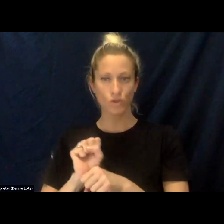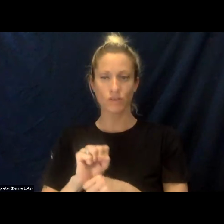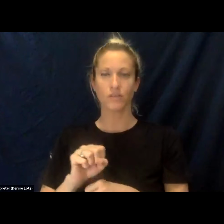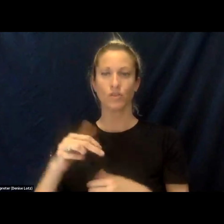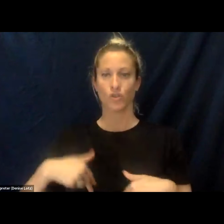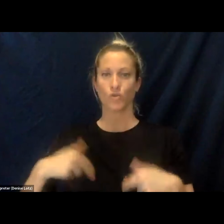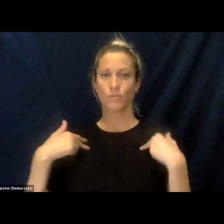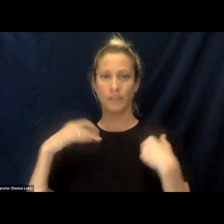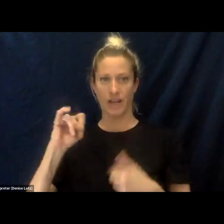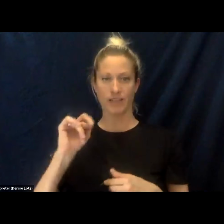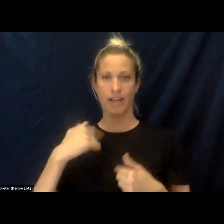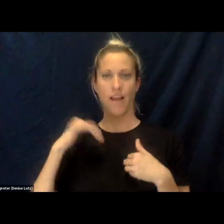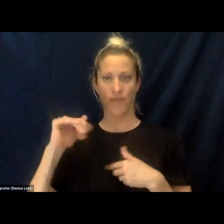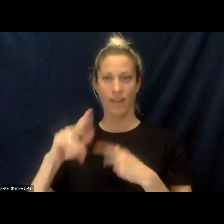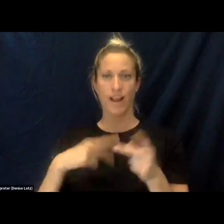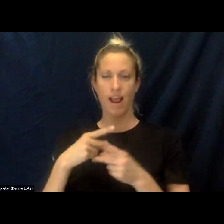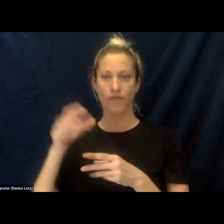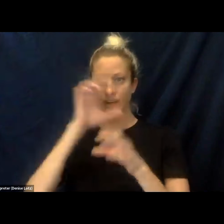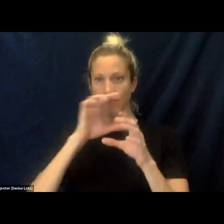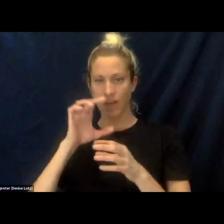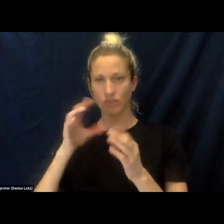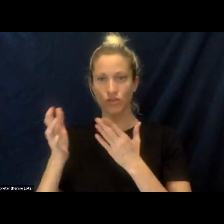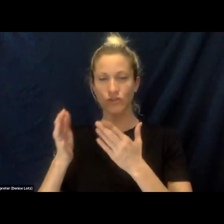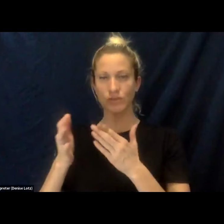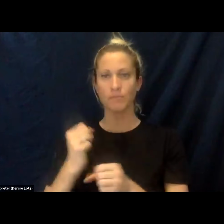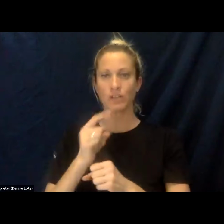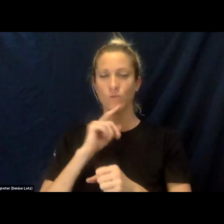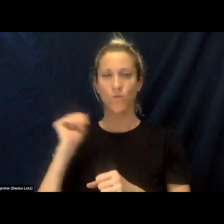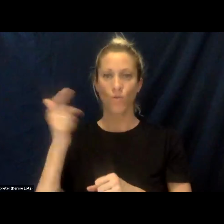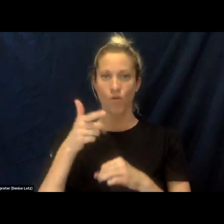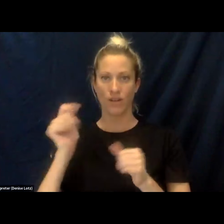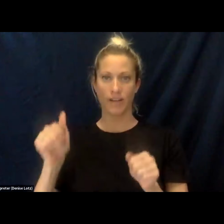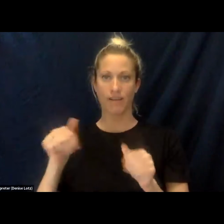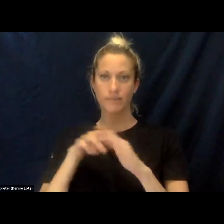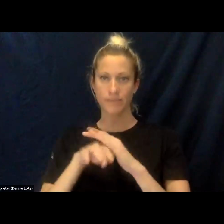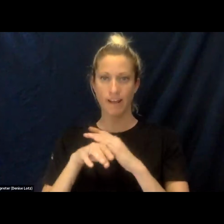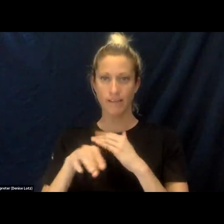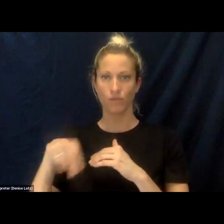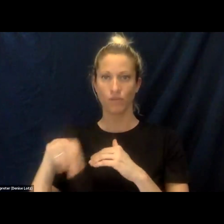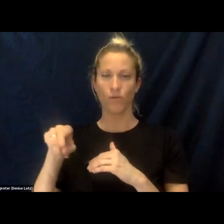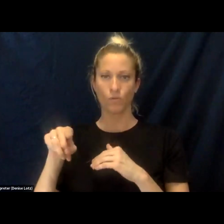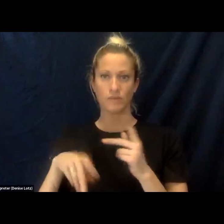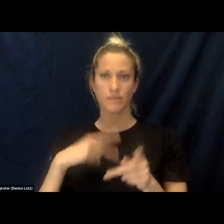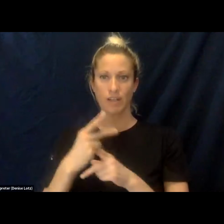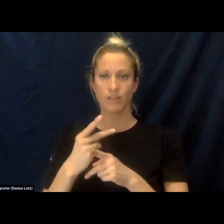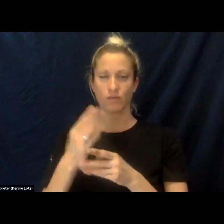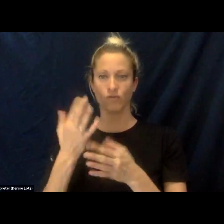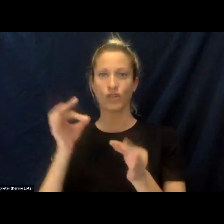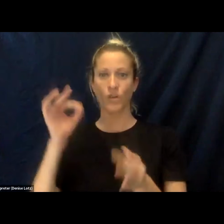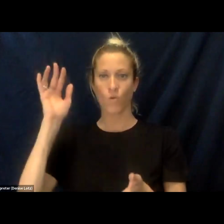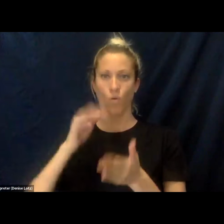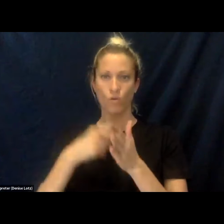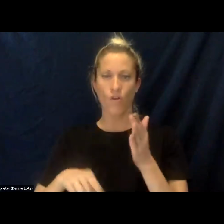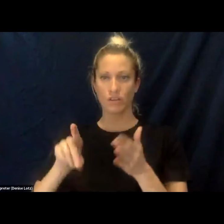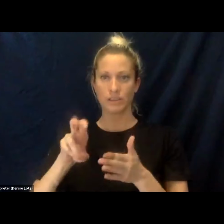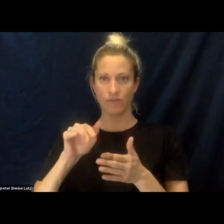of those, what we call digital navigation services in the house. We want to ensure that individuals can access those free or low-cost devices in a